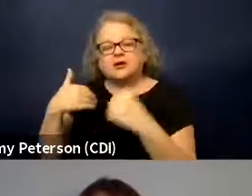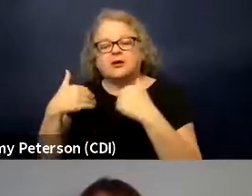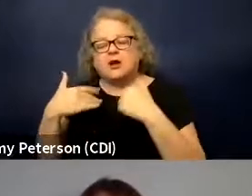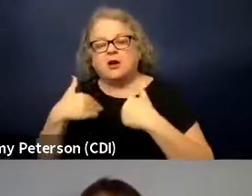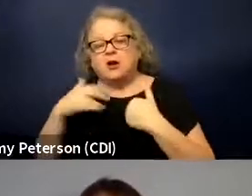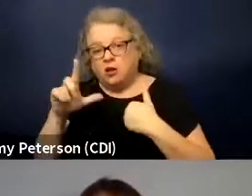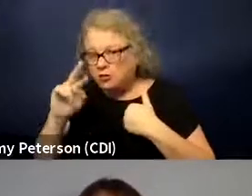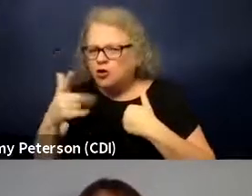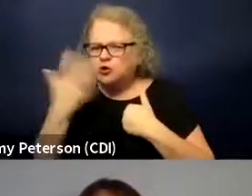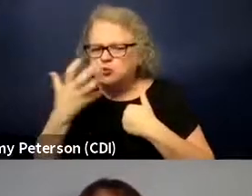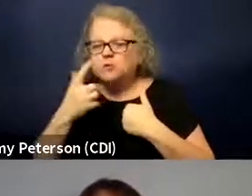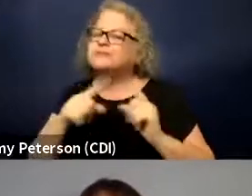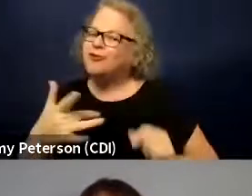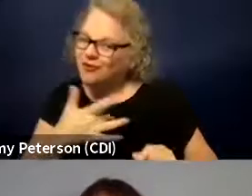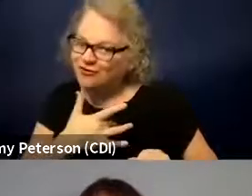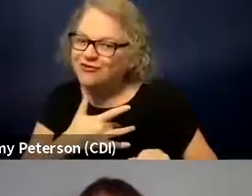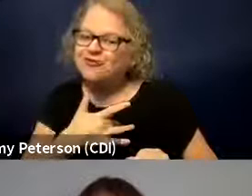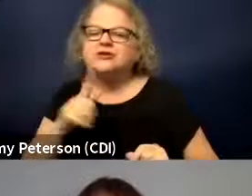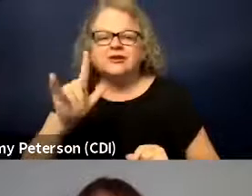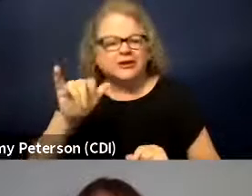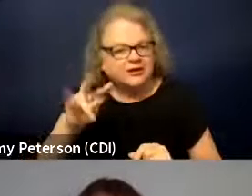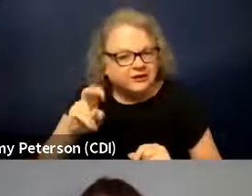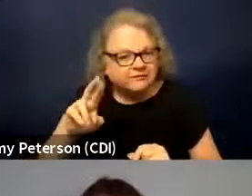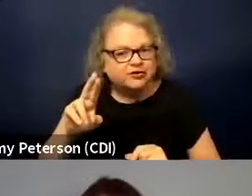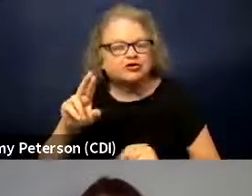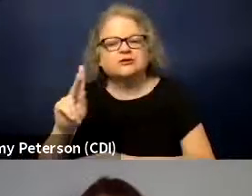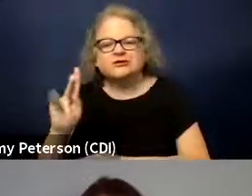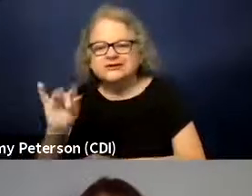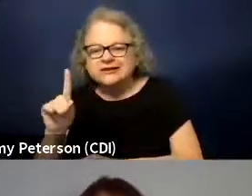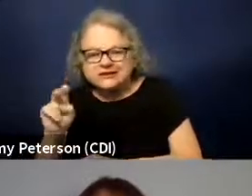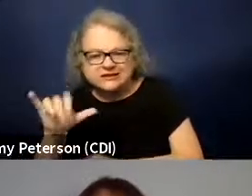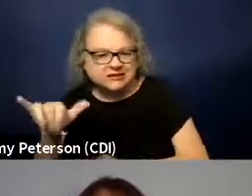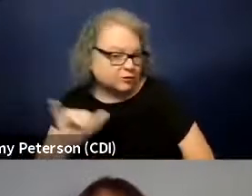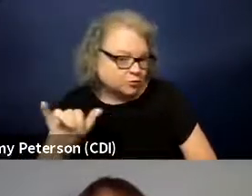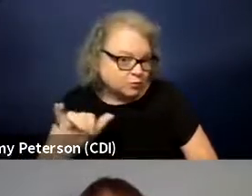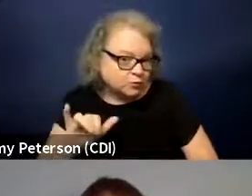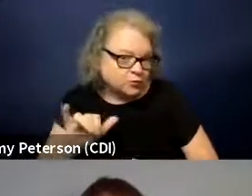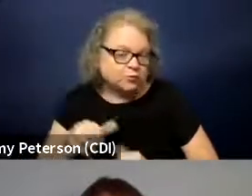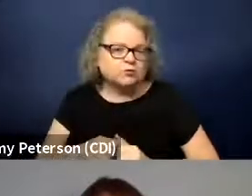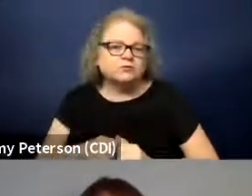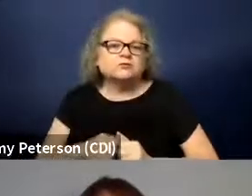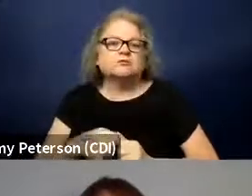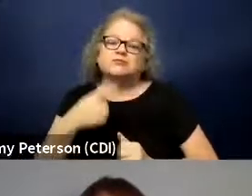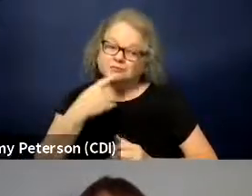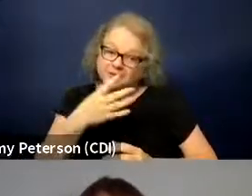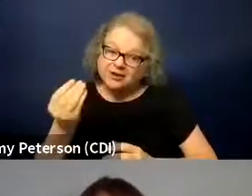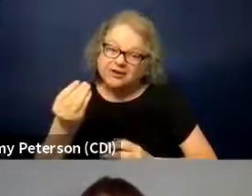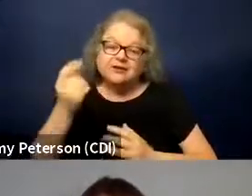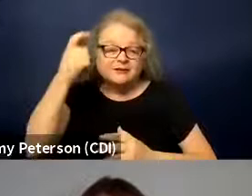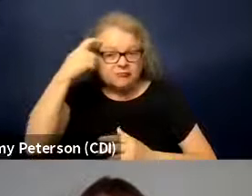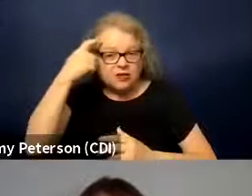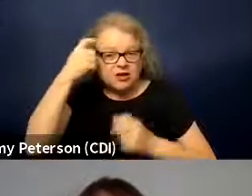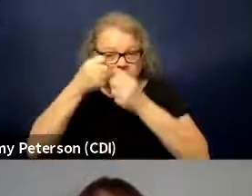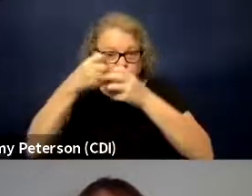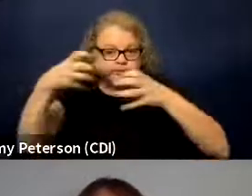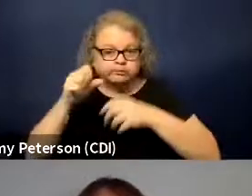kidneys. It can even cause inflammation of your brain. And if you're pregnant and have